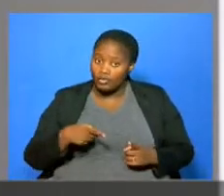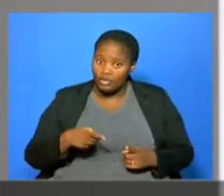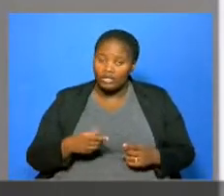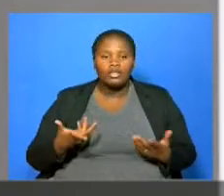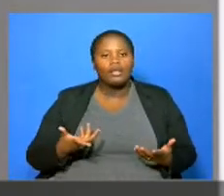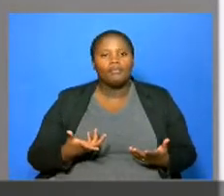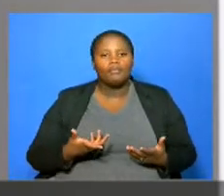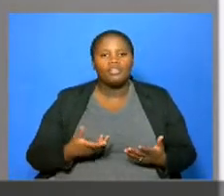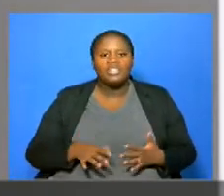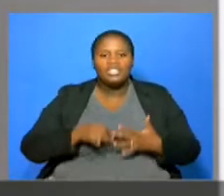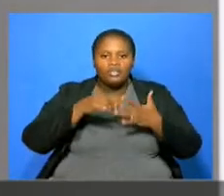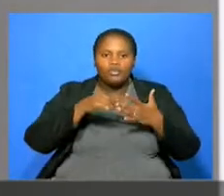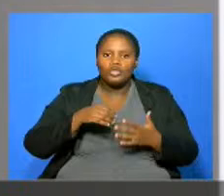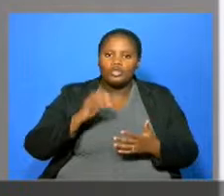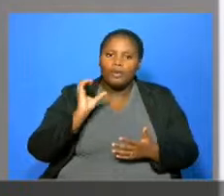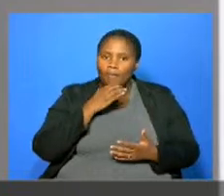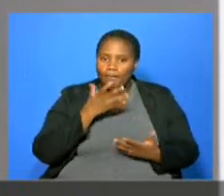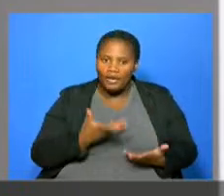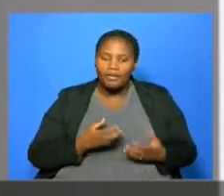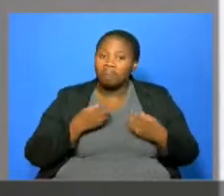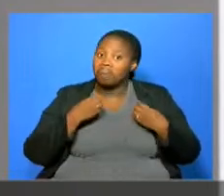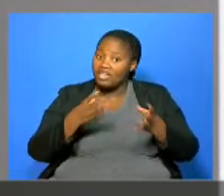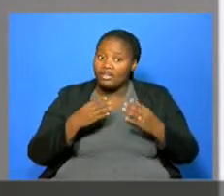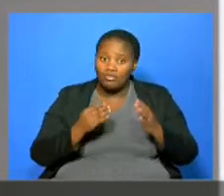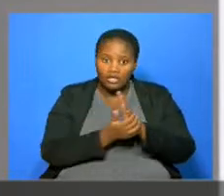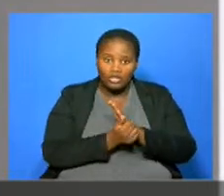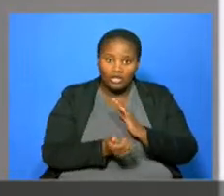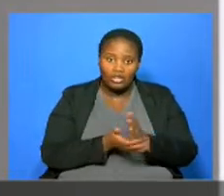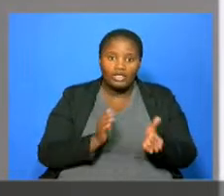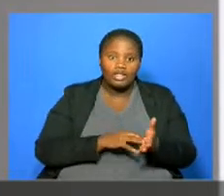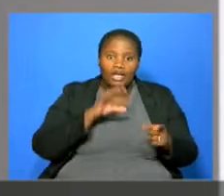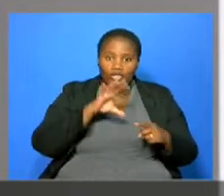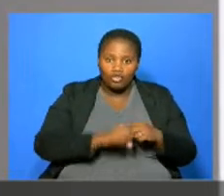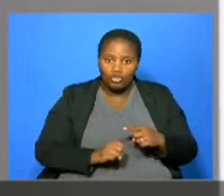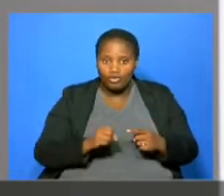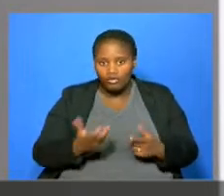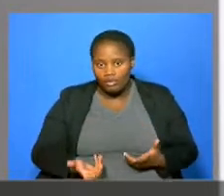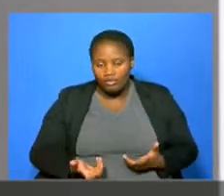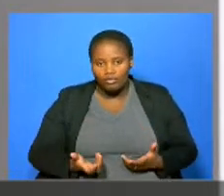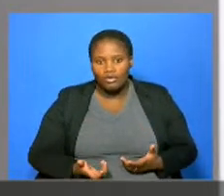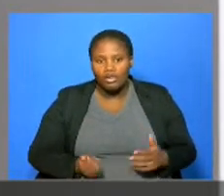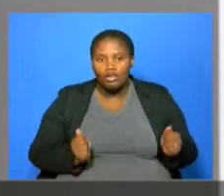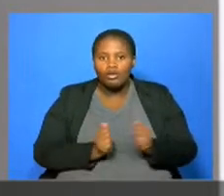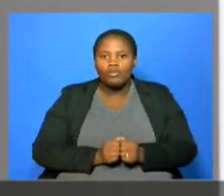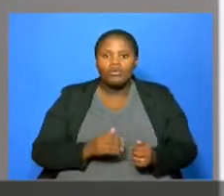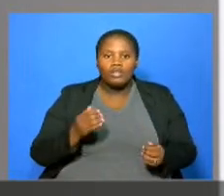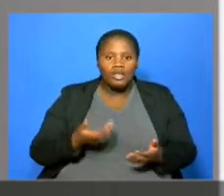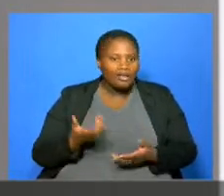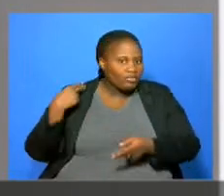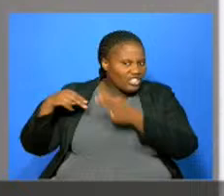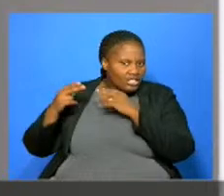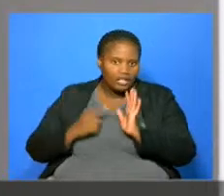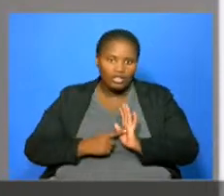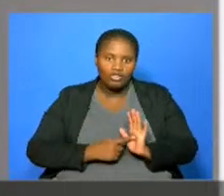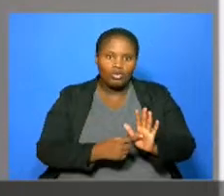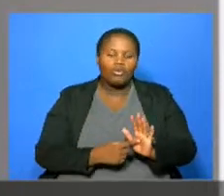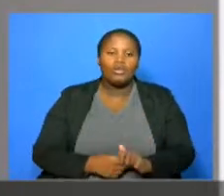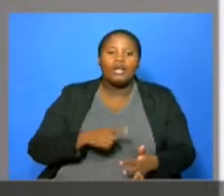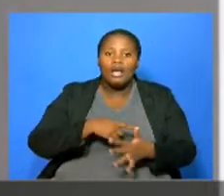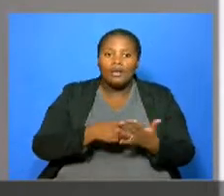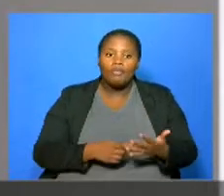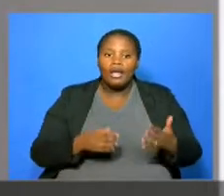a man of many trailblazing achievements and records. Amongst those